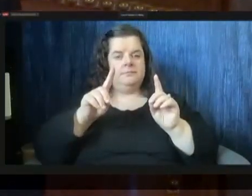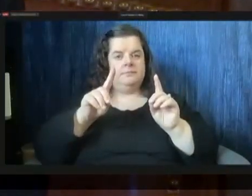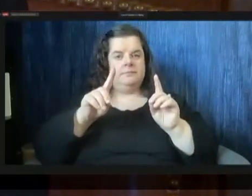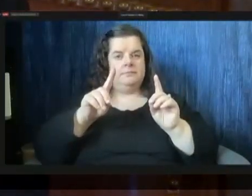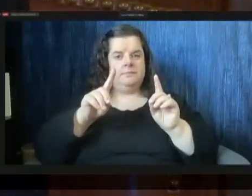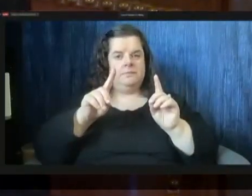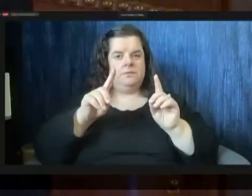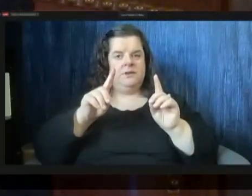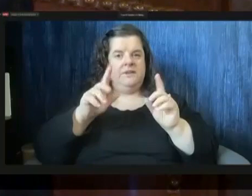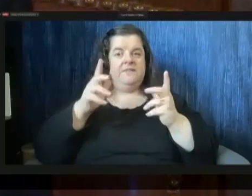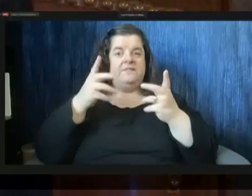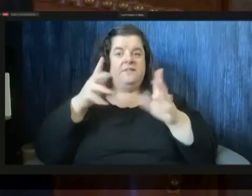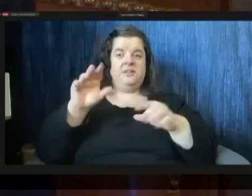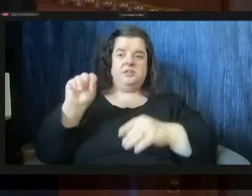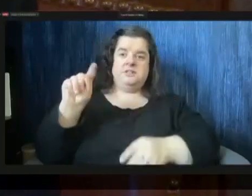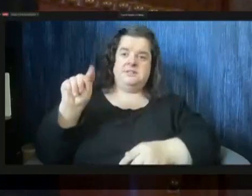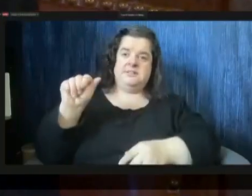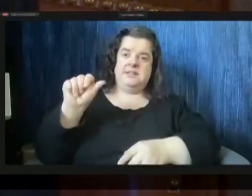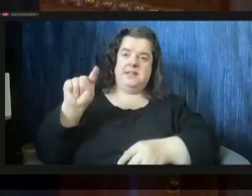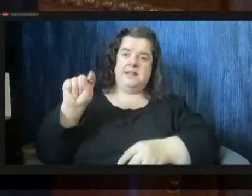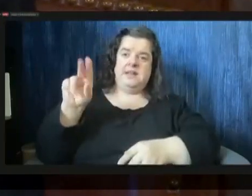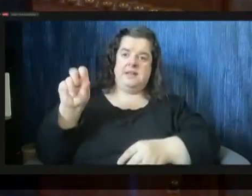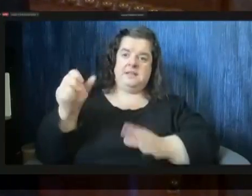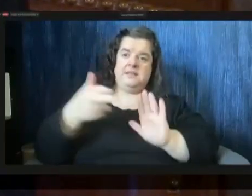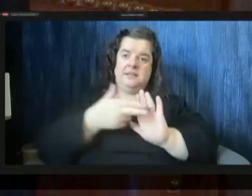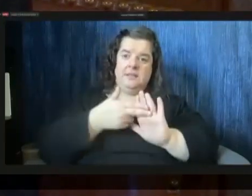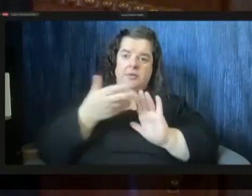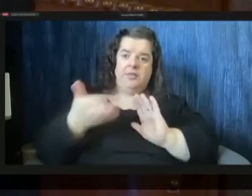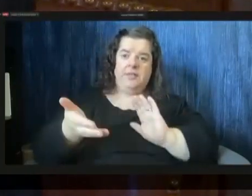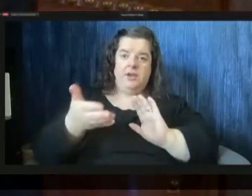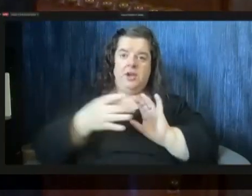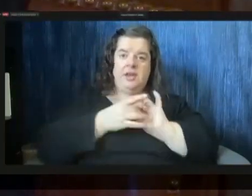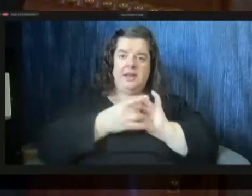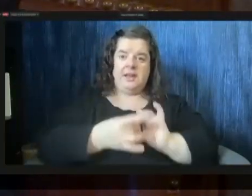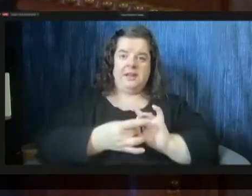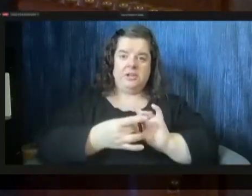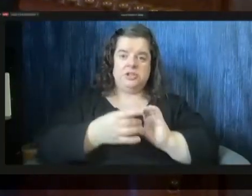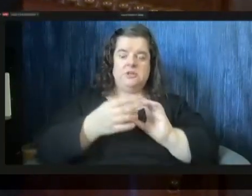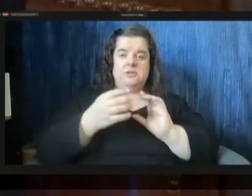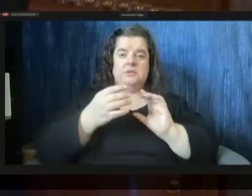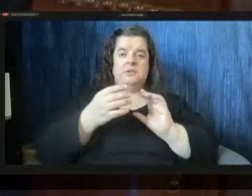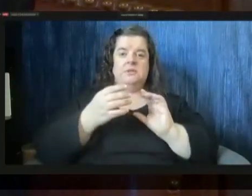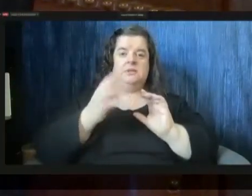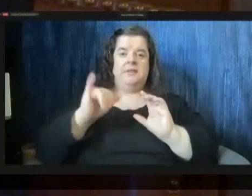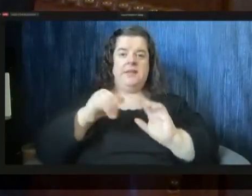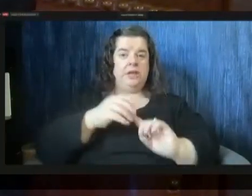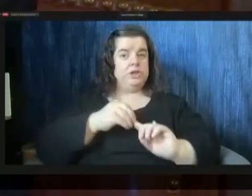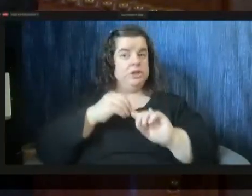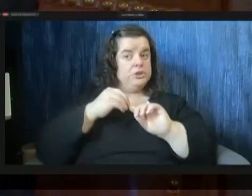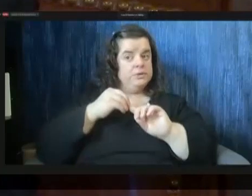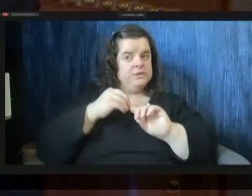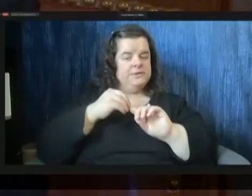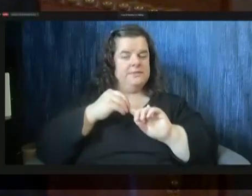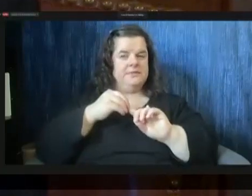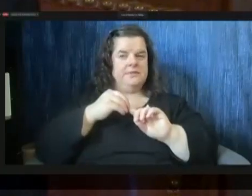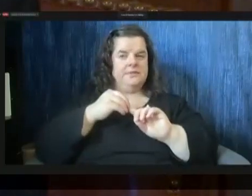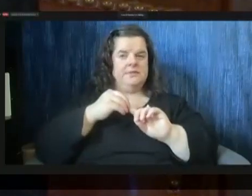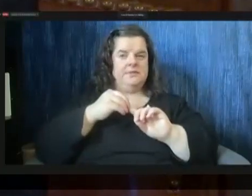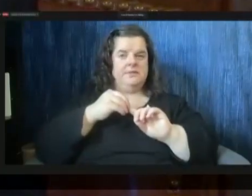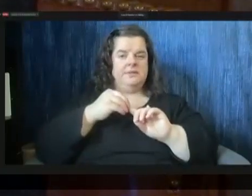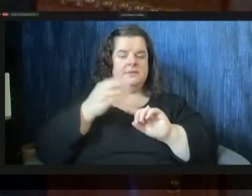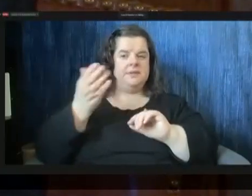once the status is there and that connection with that sort of exclusive, like that exclusivity is